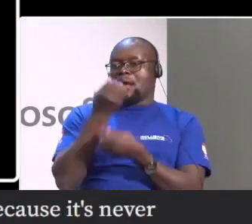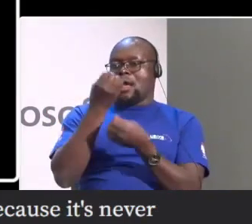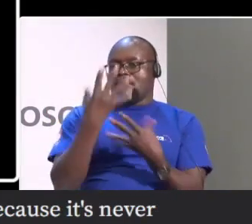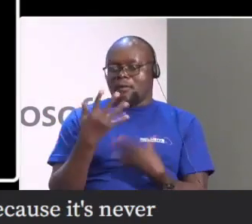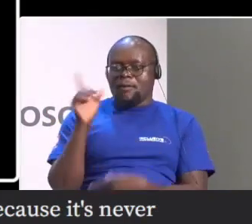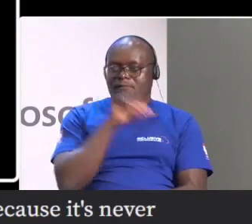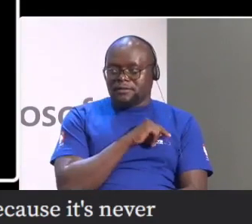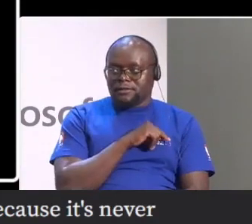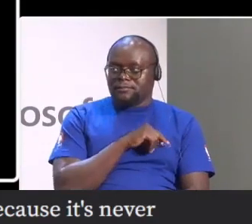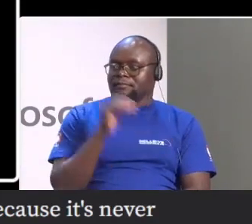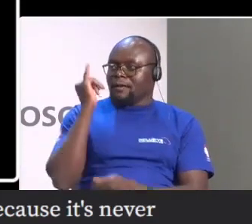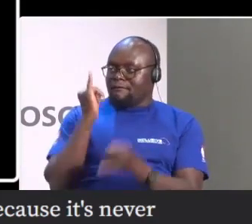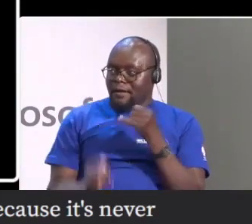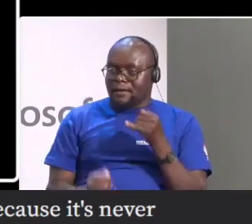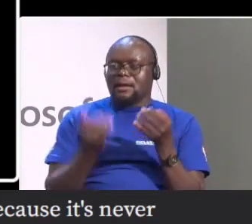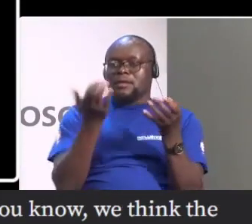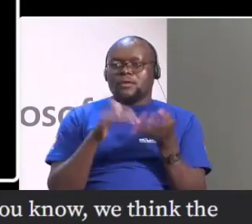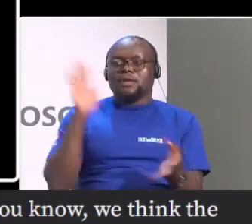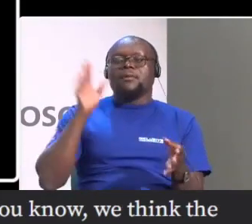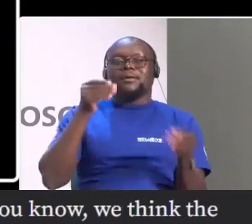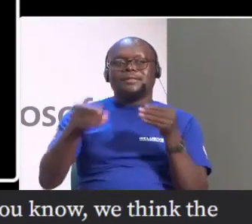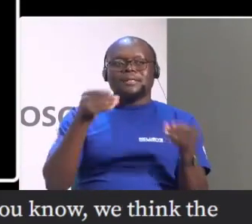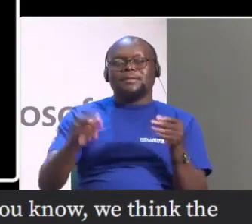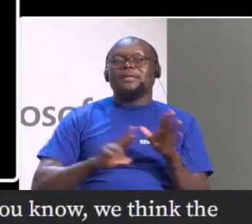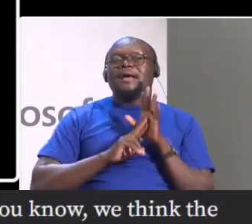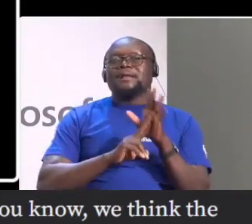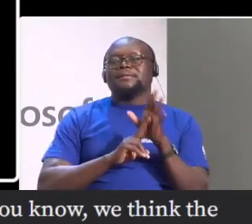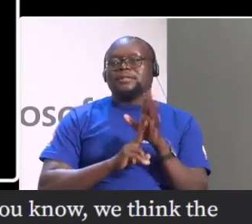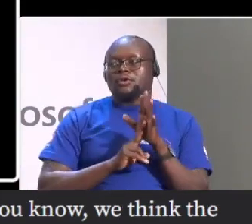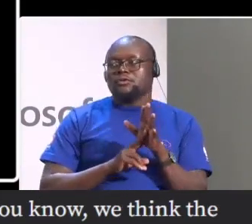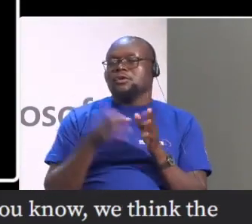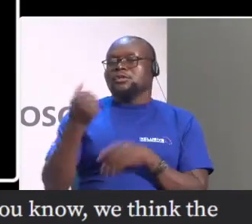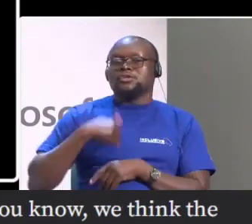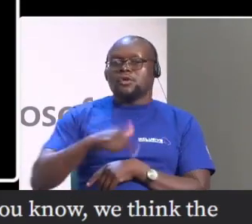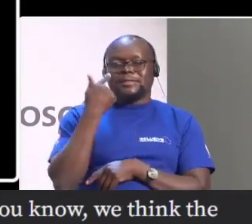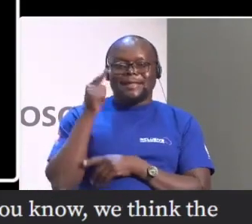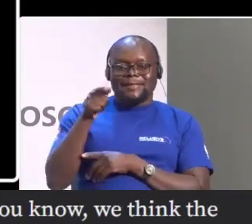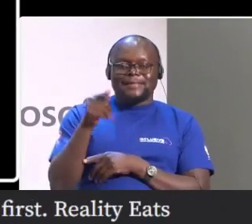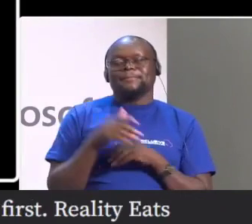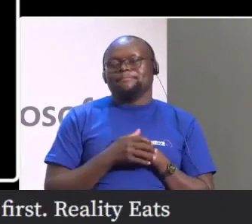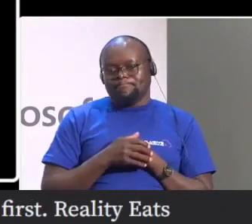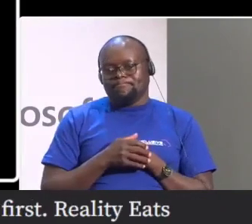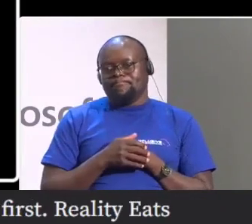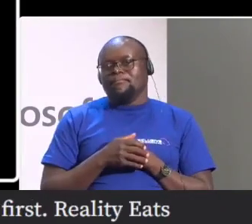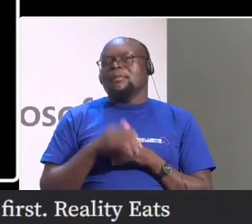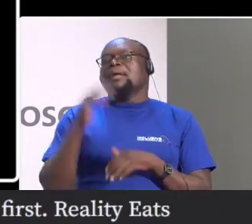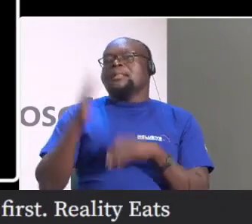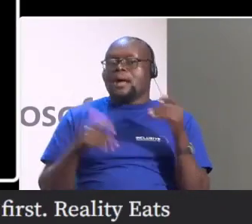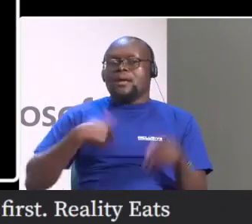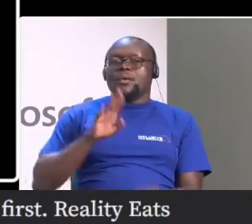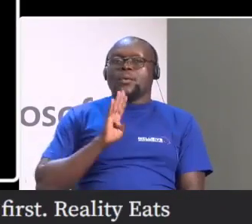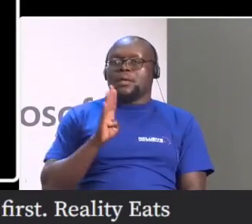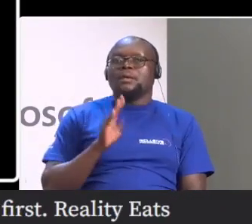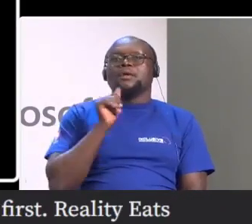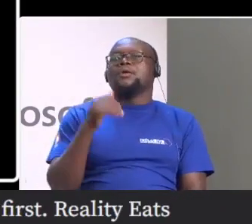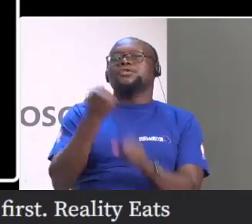And finally, you need more disability representation. So we see this, and then the we being we, I'm not doing